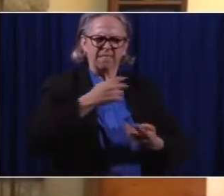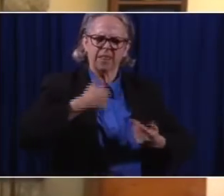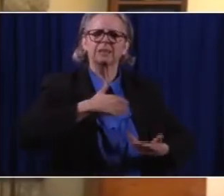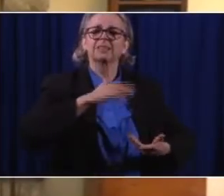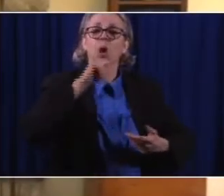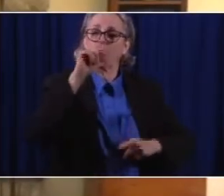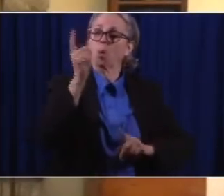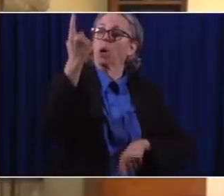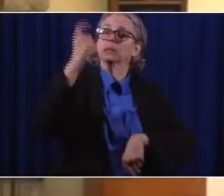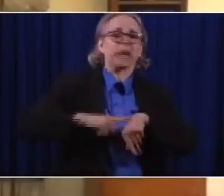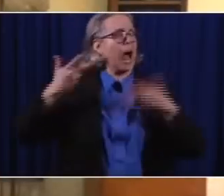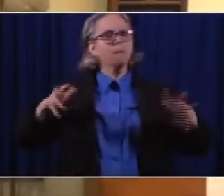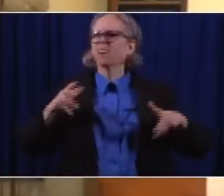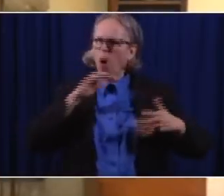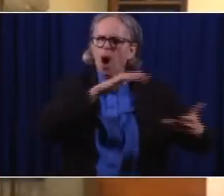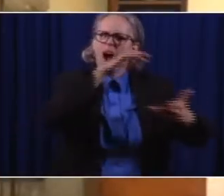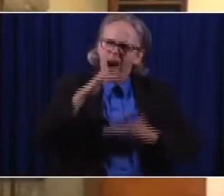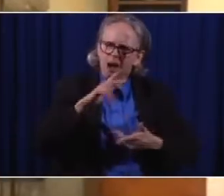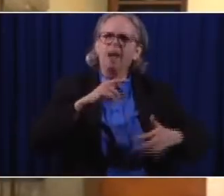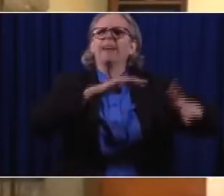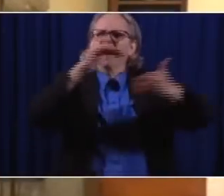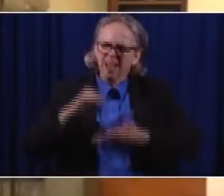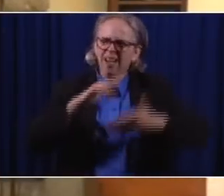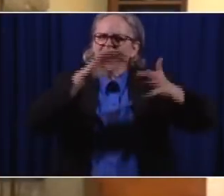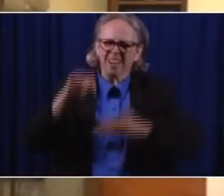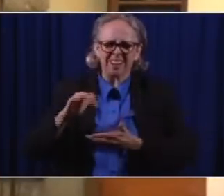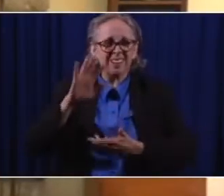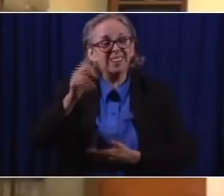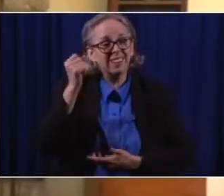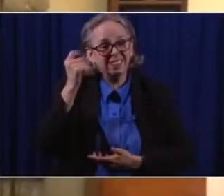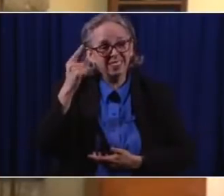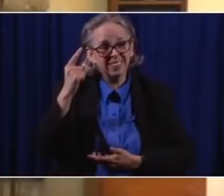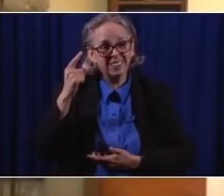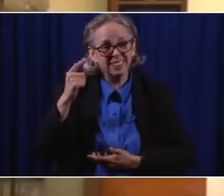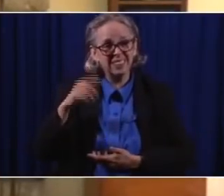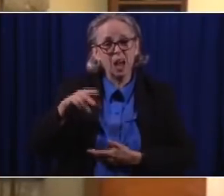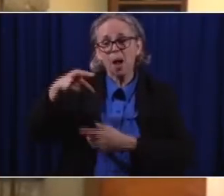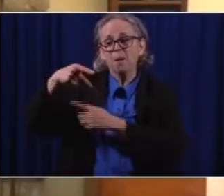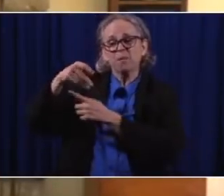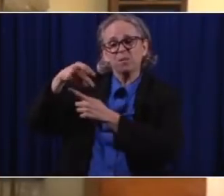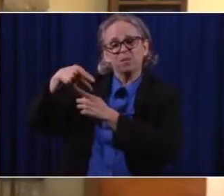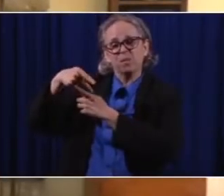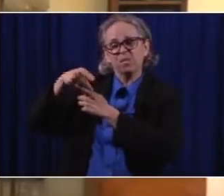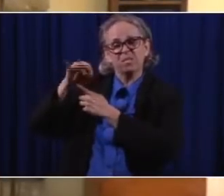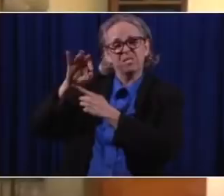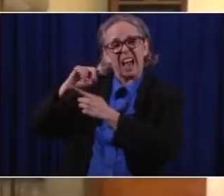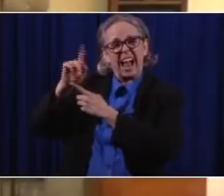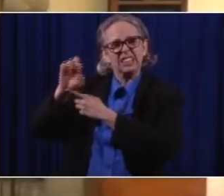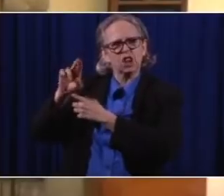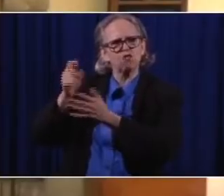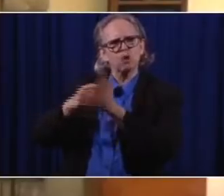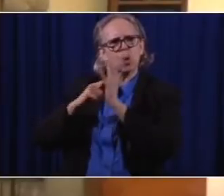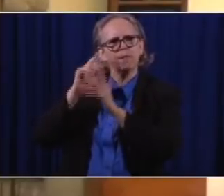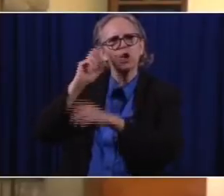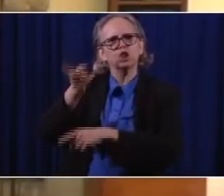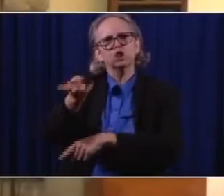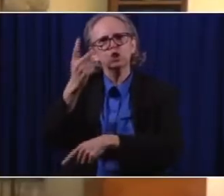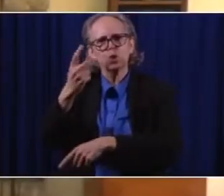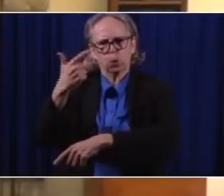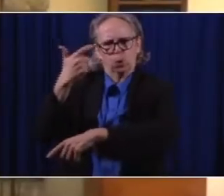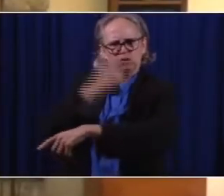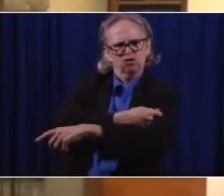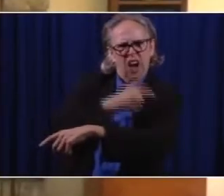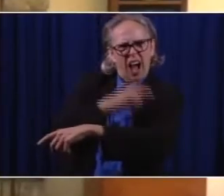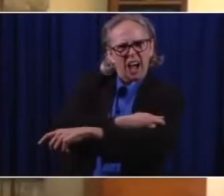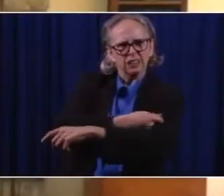second shot will come right behind that. Now, again, it's a work in progress, and we're just relaying.